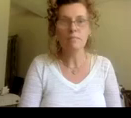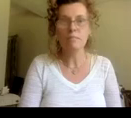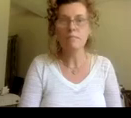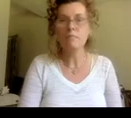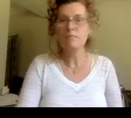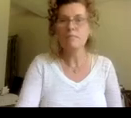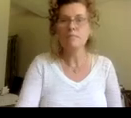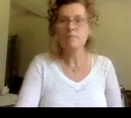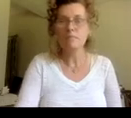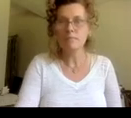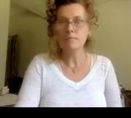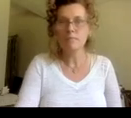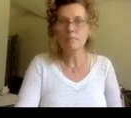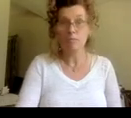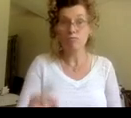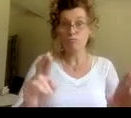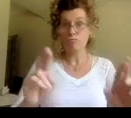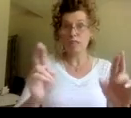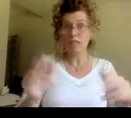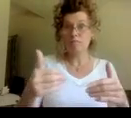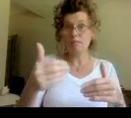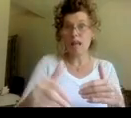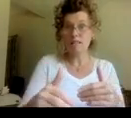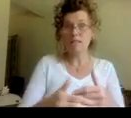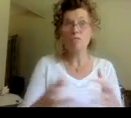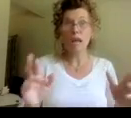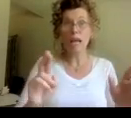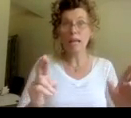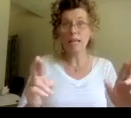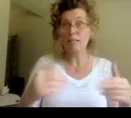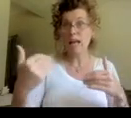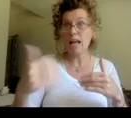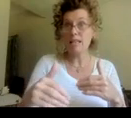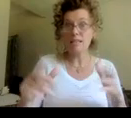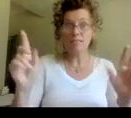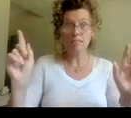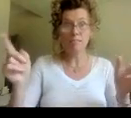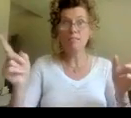Okay, now you guys ready for what's next? Are you guys ready for what's next?